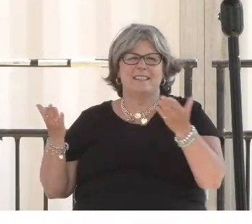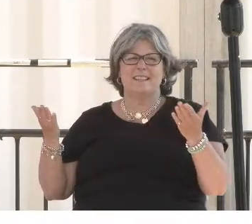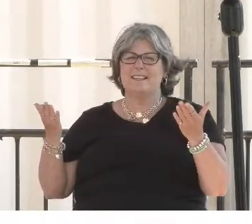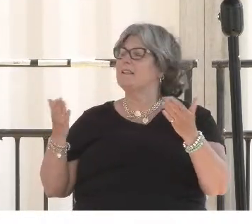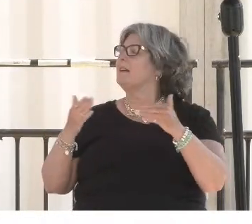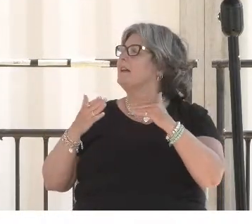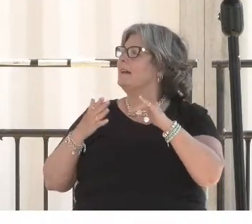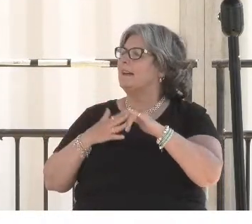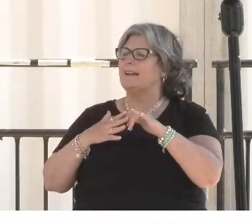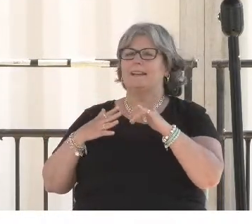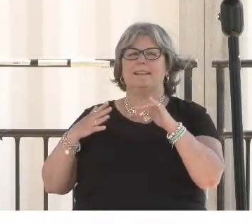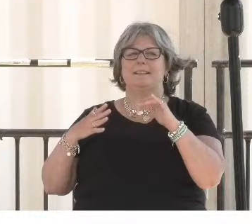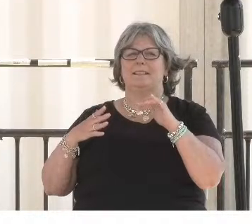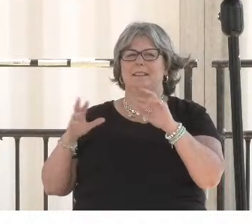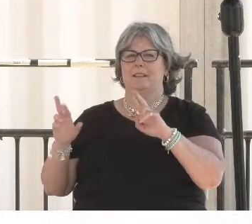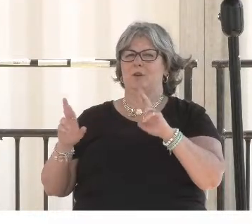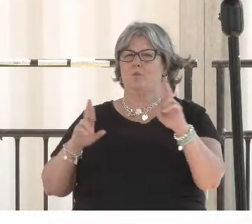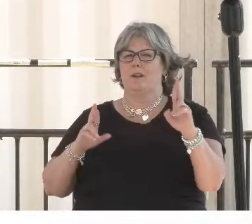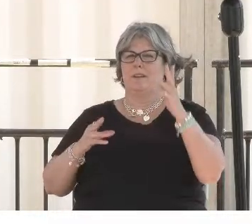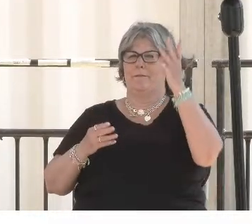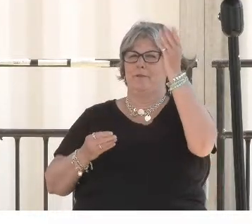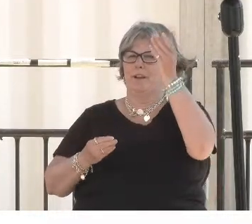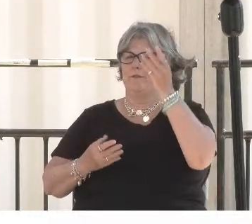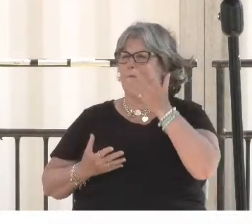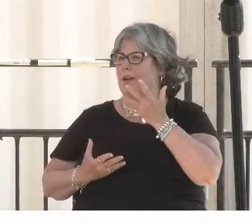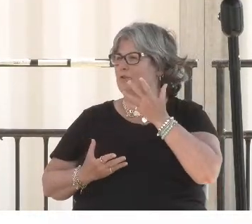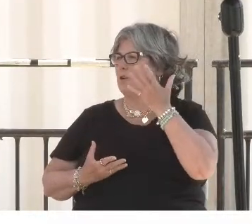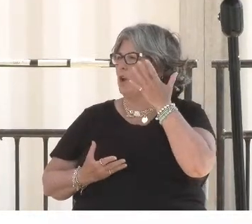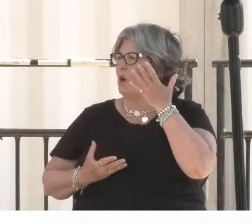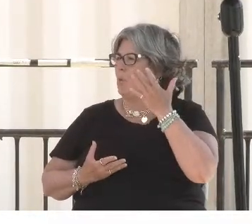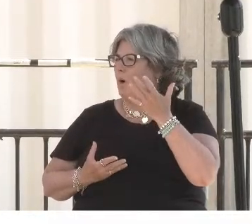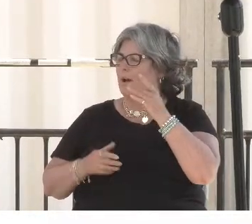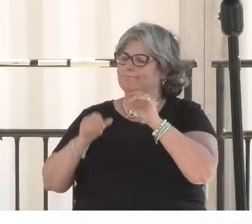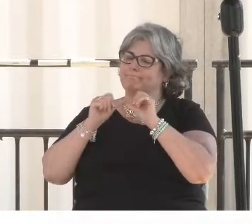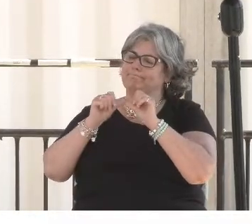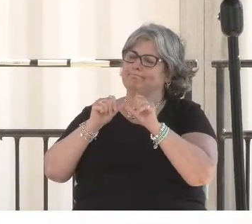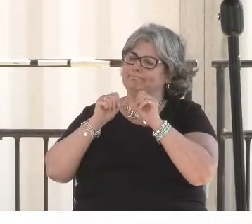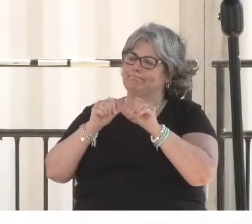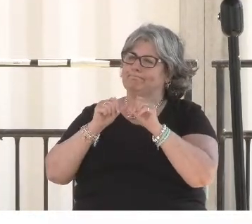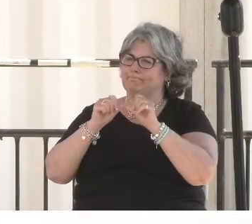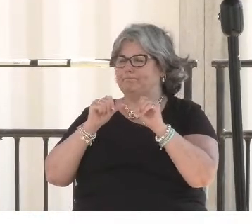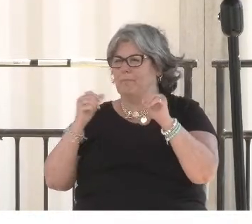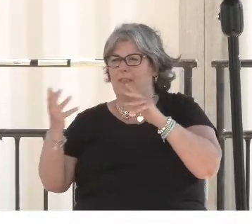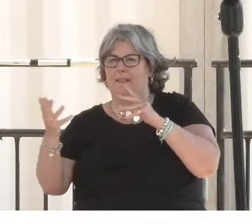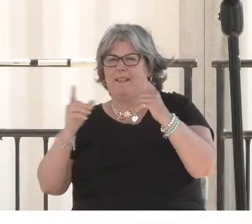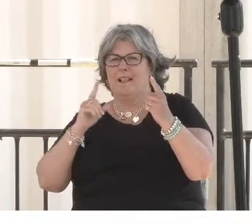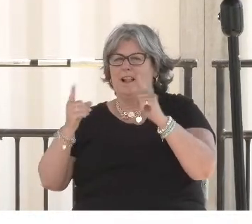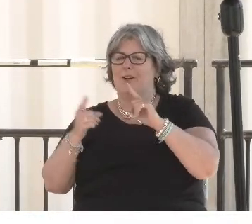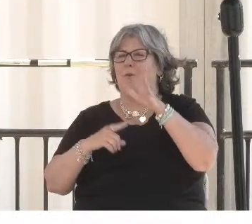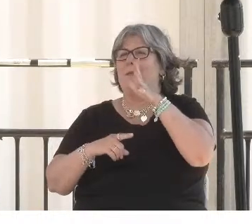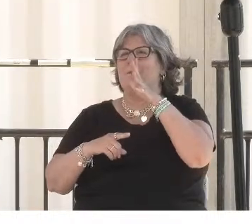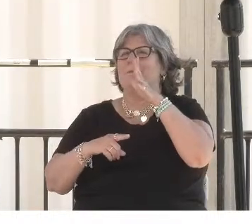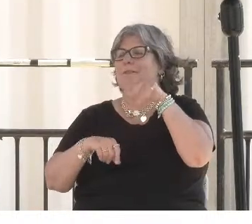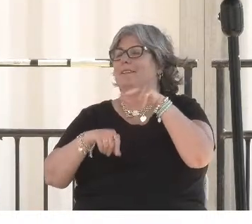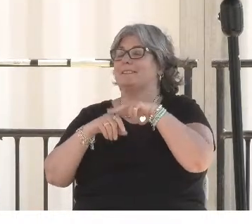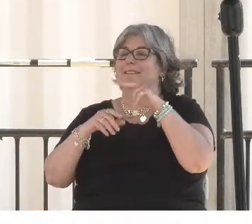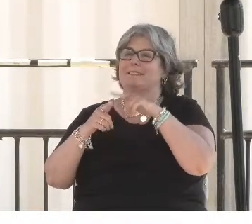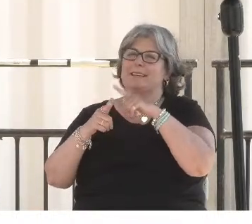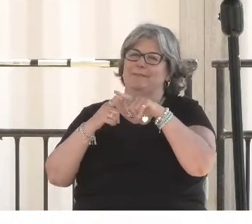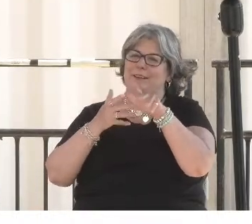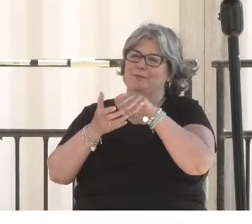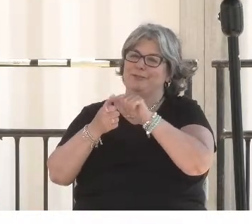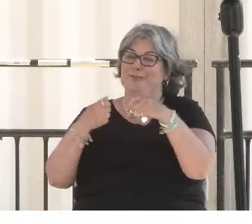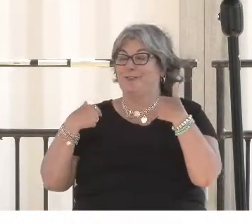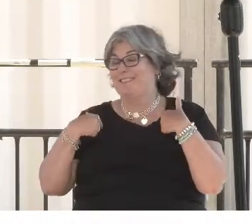those at their fingertips, because we're going to be constantly dancing with Mother Nature. And, sometimes she steps all over our